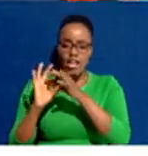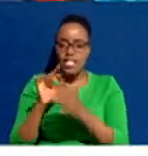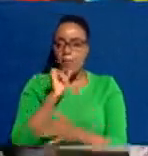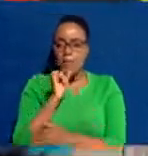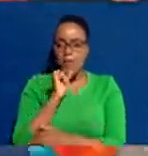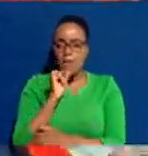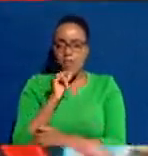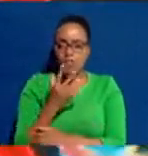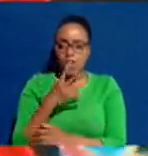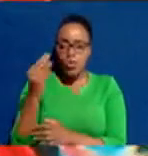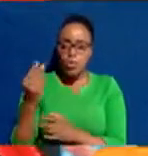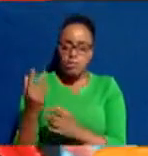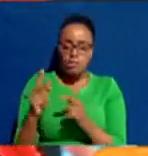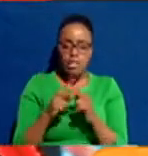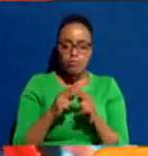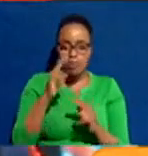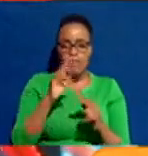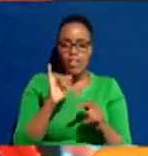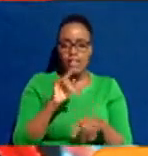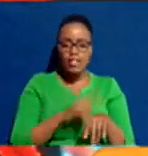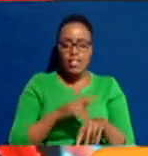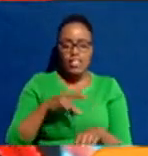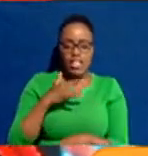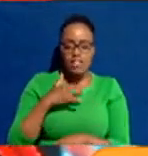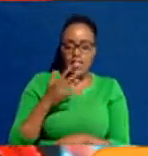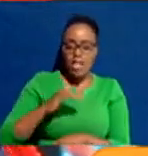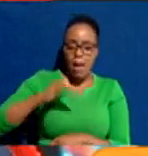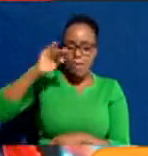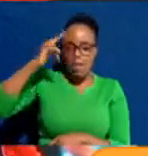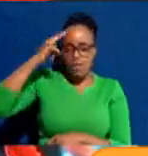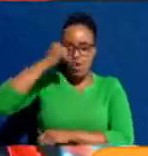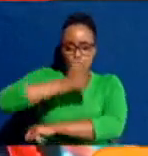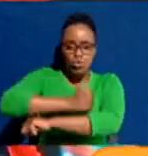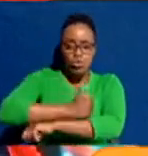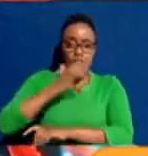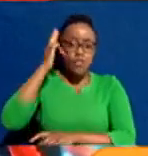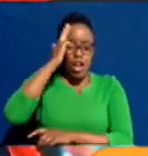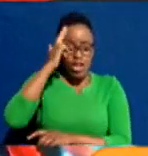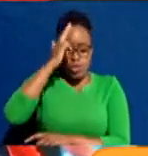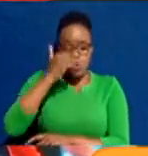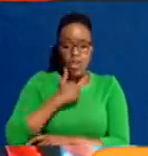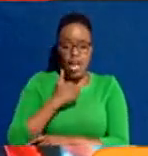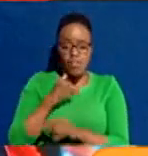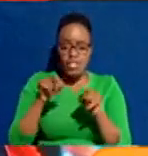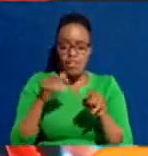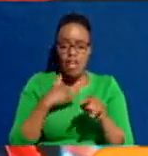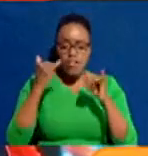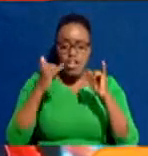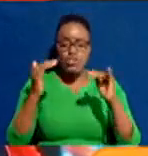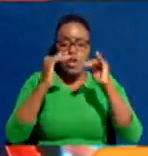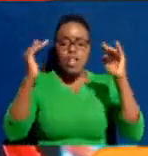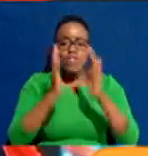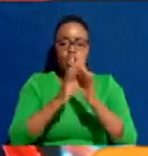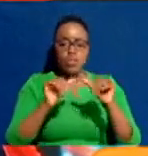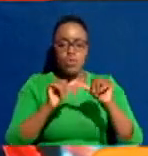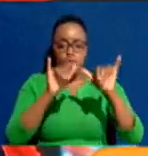go into initiation at that age and they feel they're too big for school now, to have a reason to see that they have gone into a new level and to